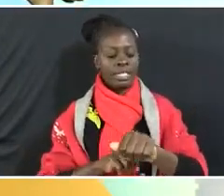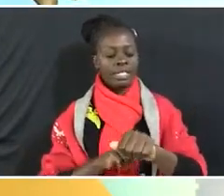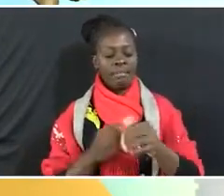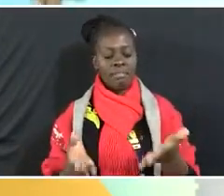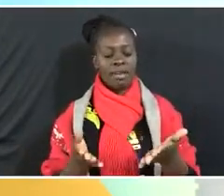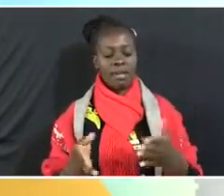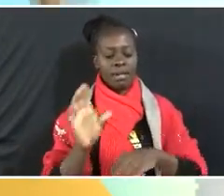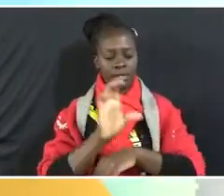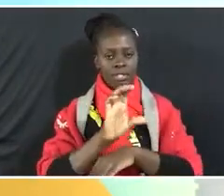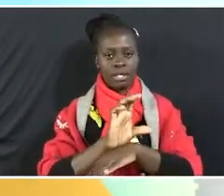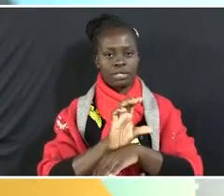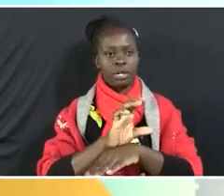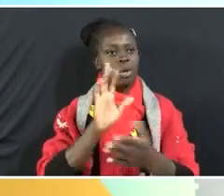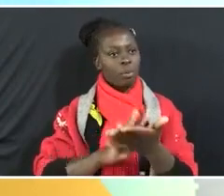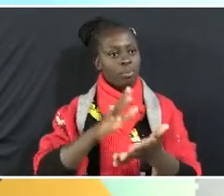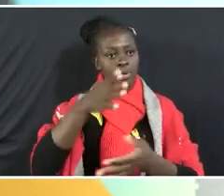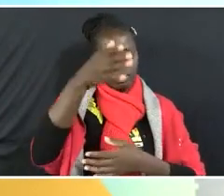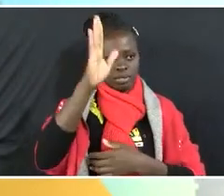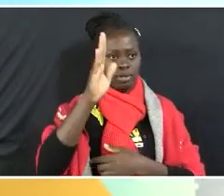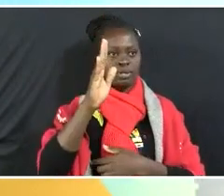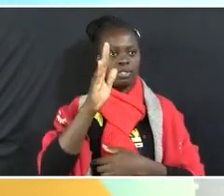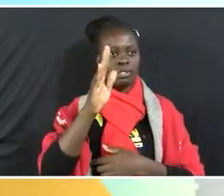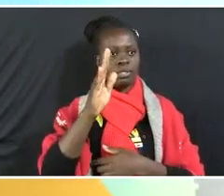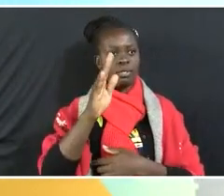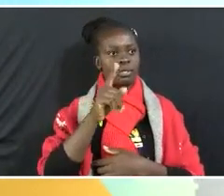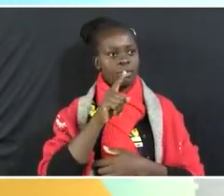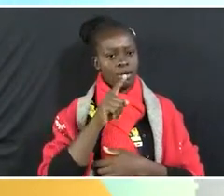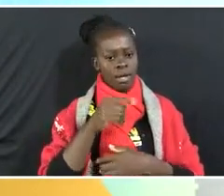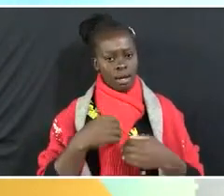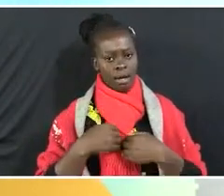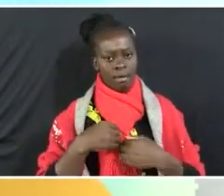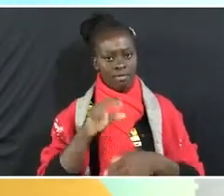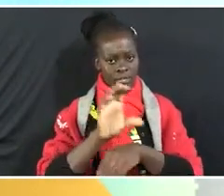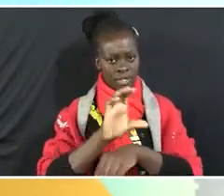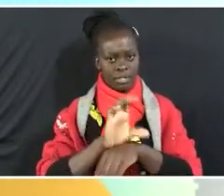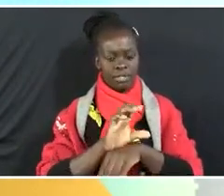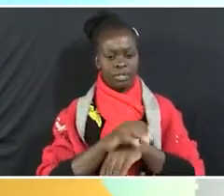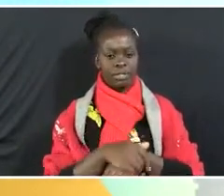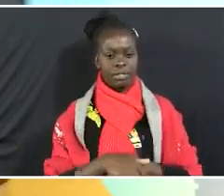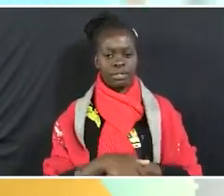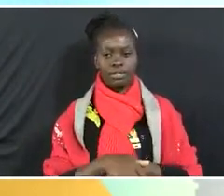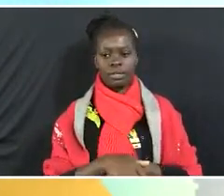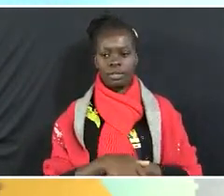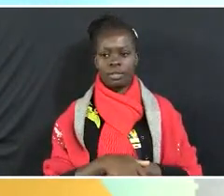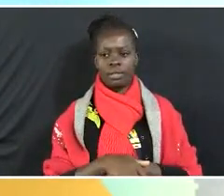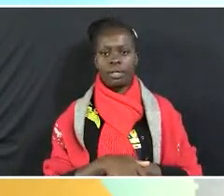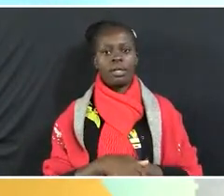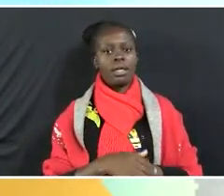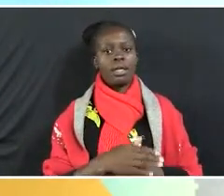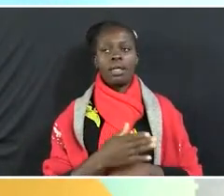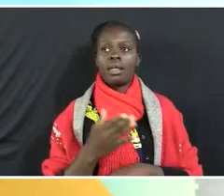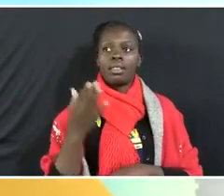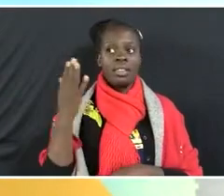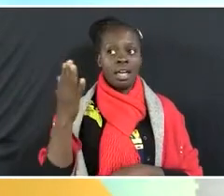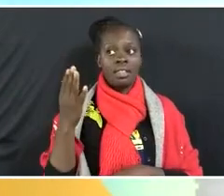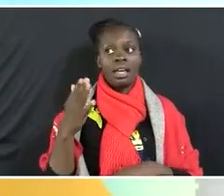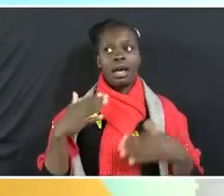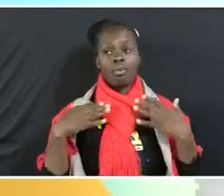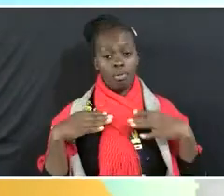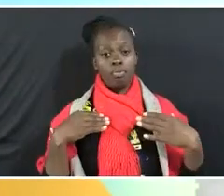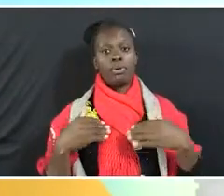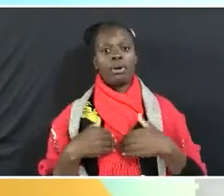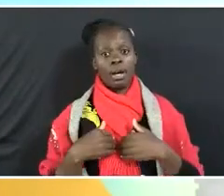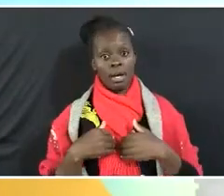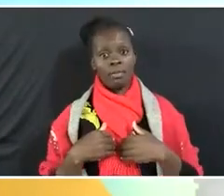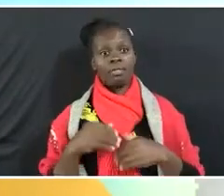church, praise God, you have a church where you can come. There are people who don't have places where they